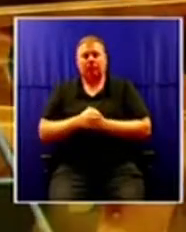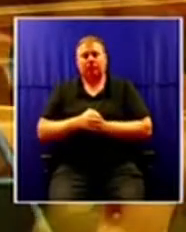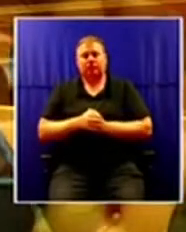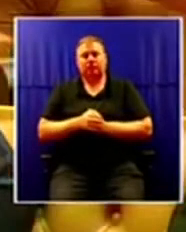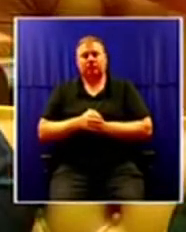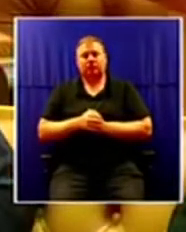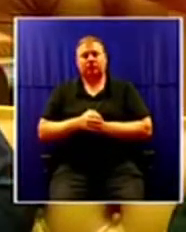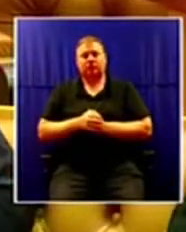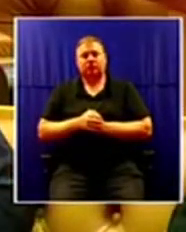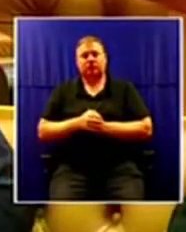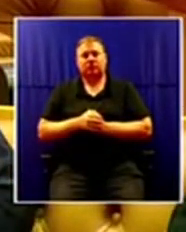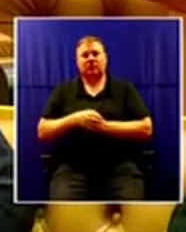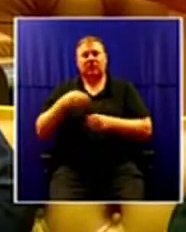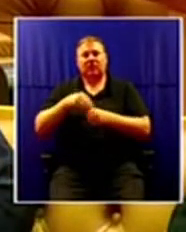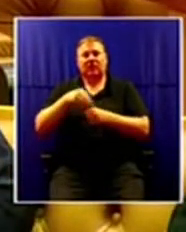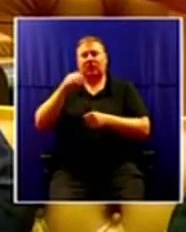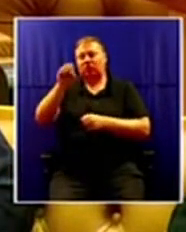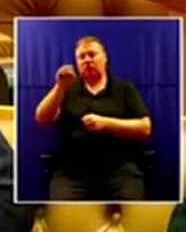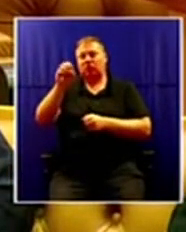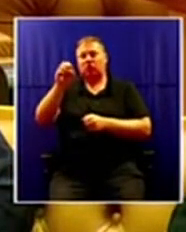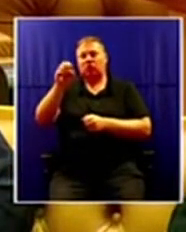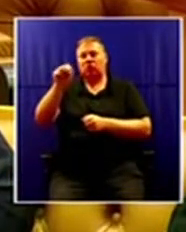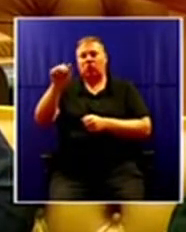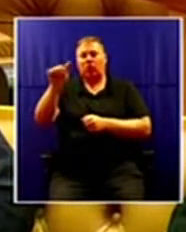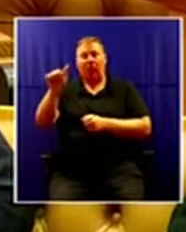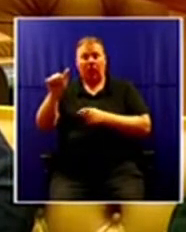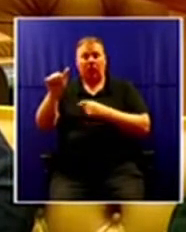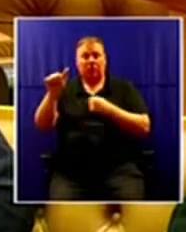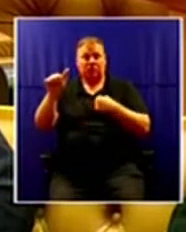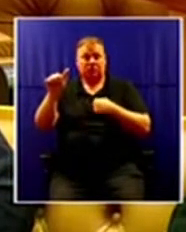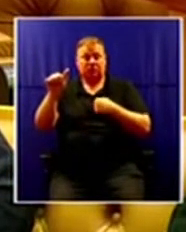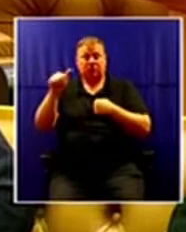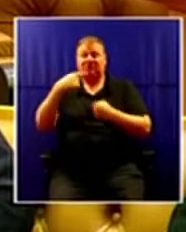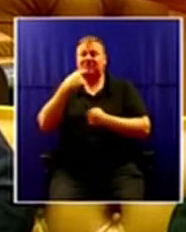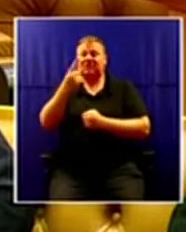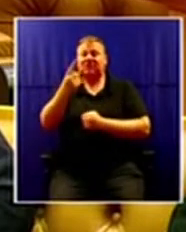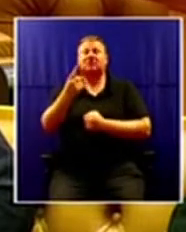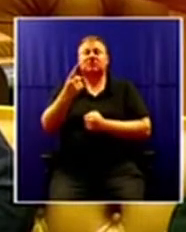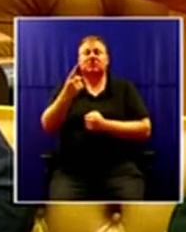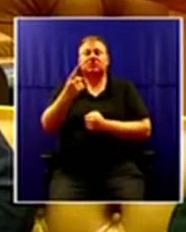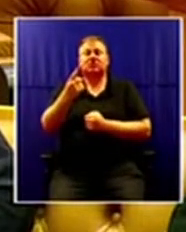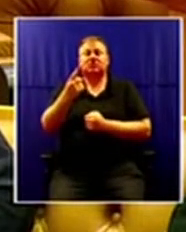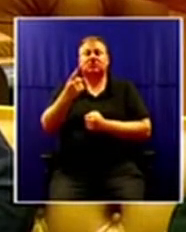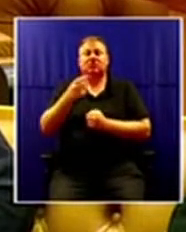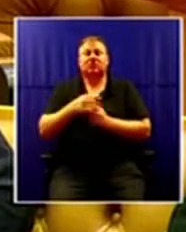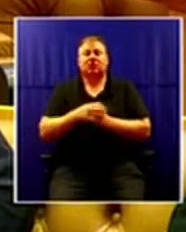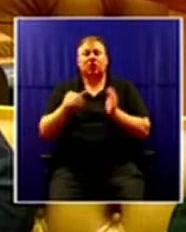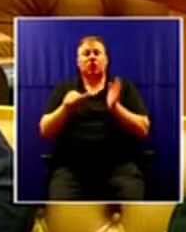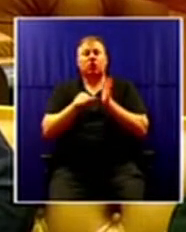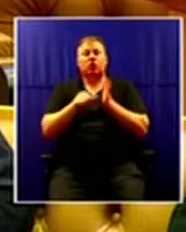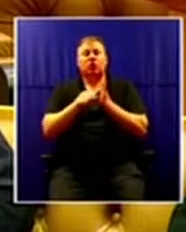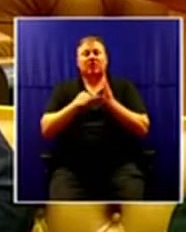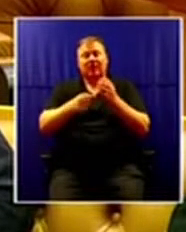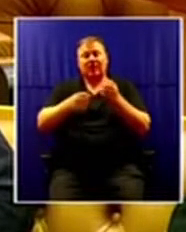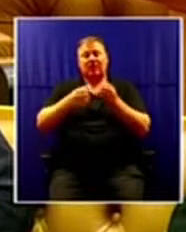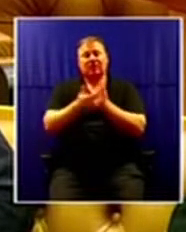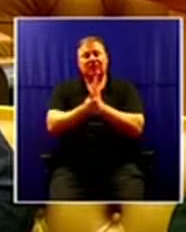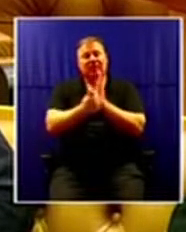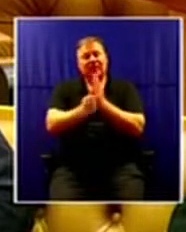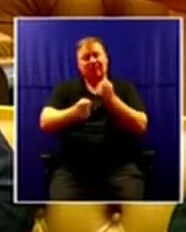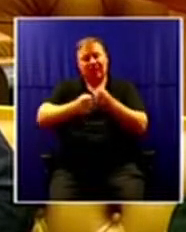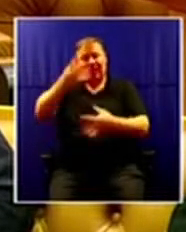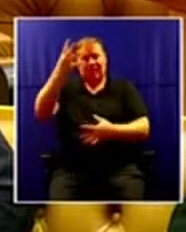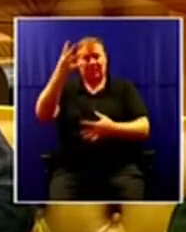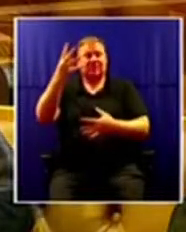During the State of the Nation address, I said that we would publish the revised critical list, skills list rather,